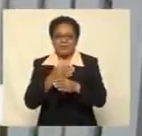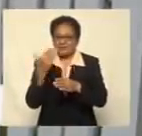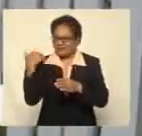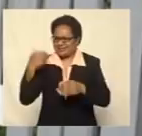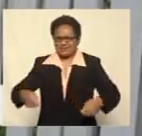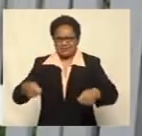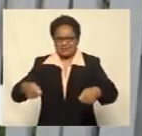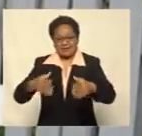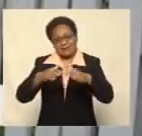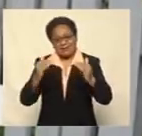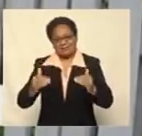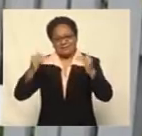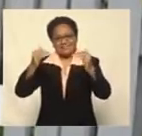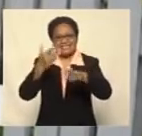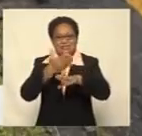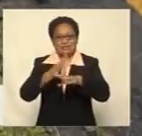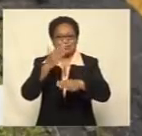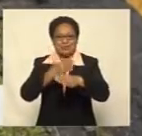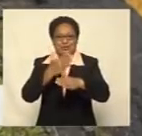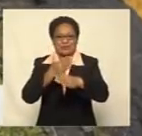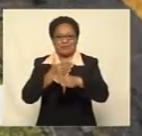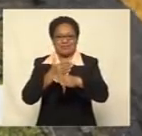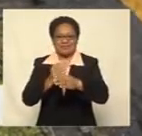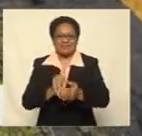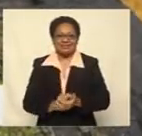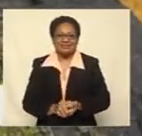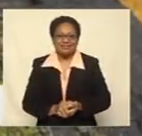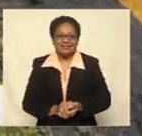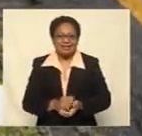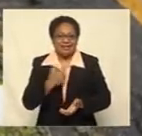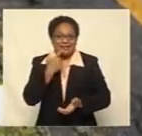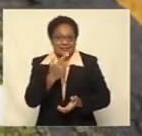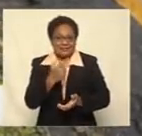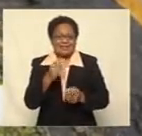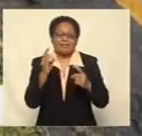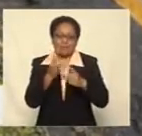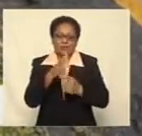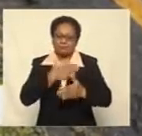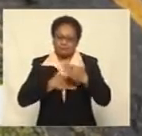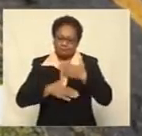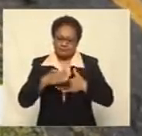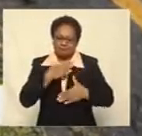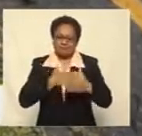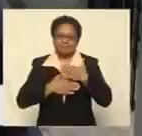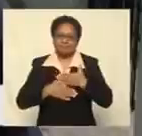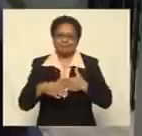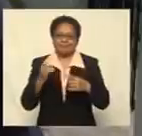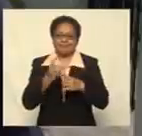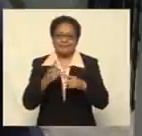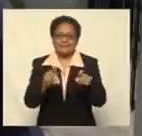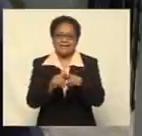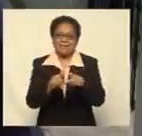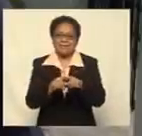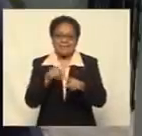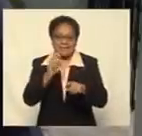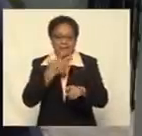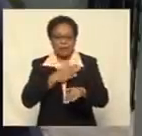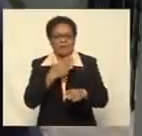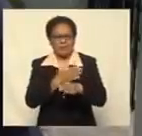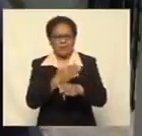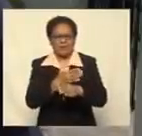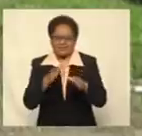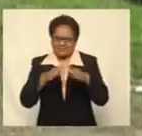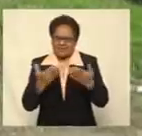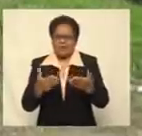the market. For this Tailevu man, it's also about endurance and patience. Nothing is easy